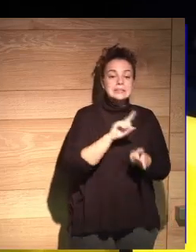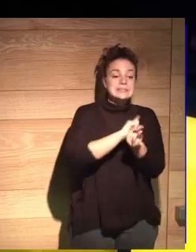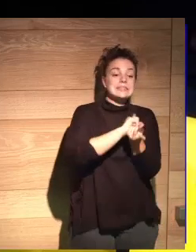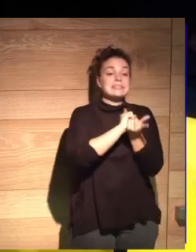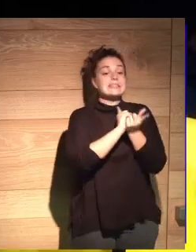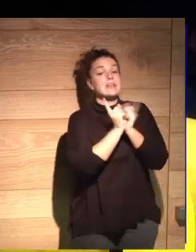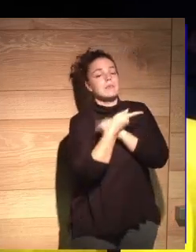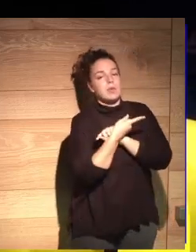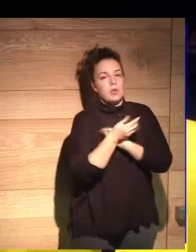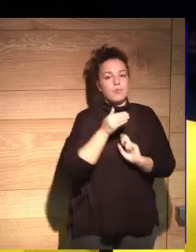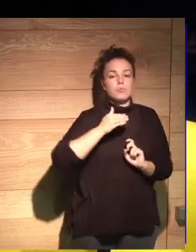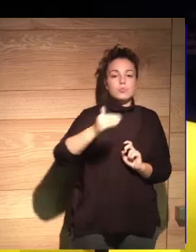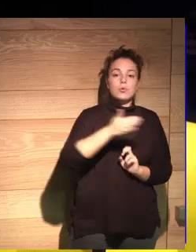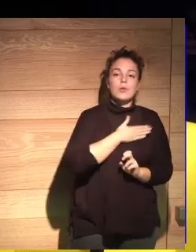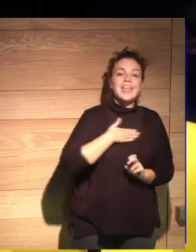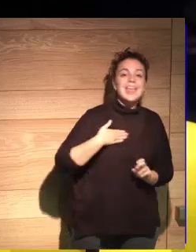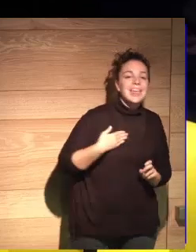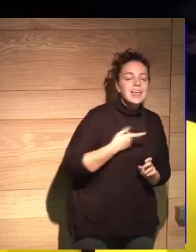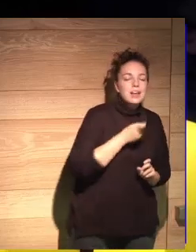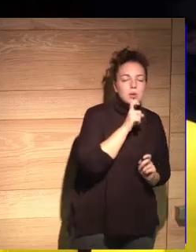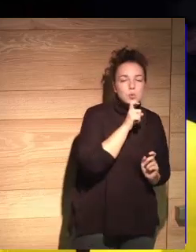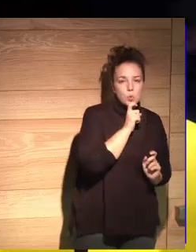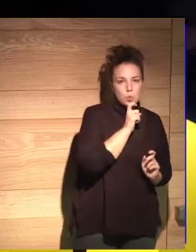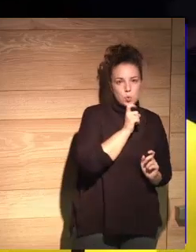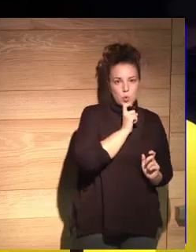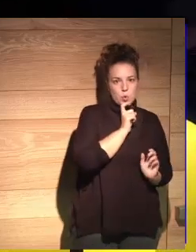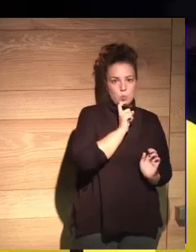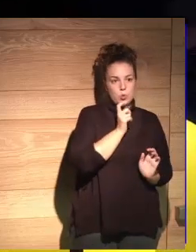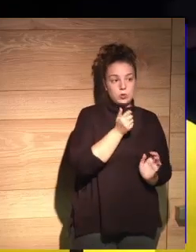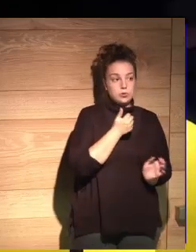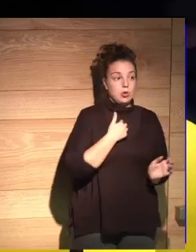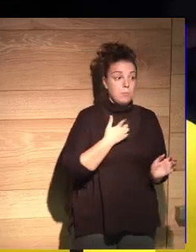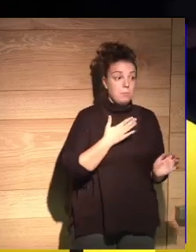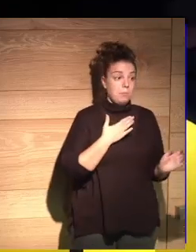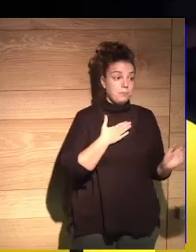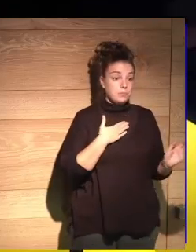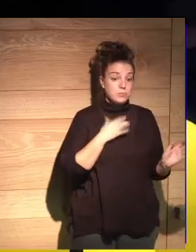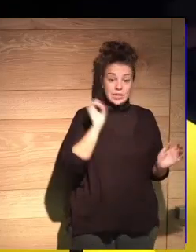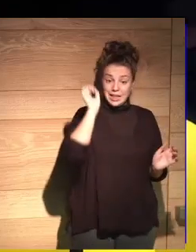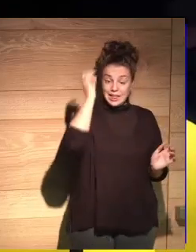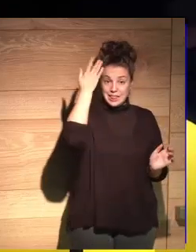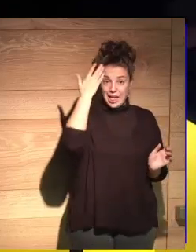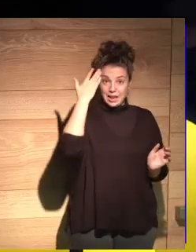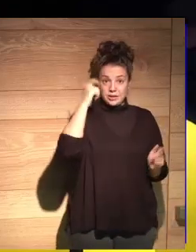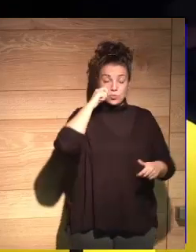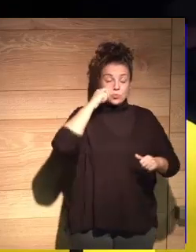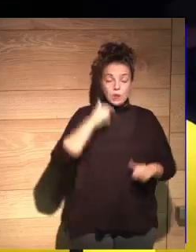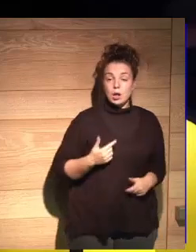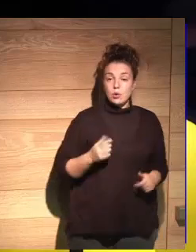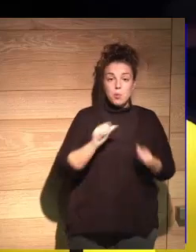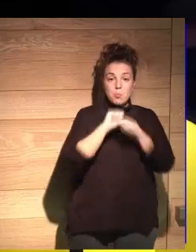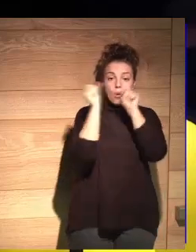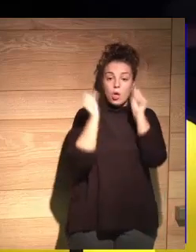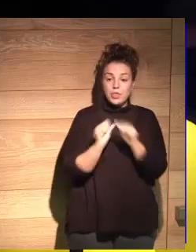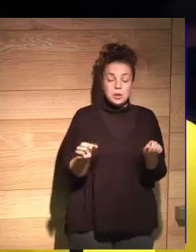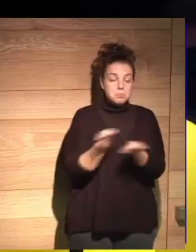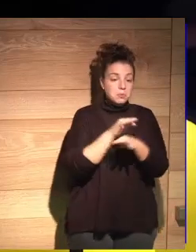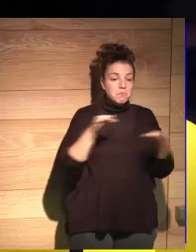want the future to be. Regarding the human being, personally, I don't have an ideal,